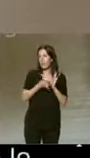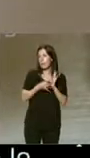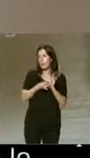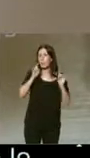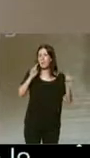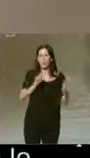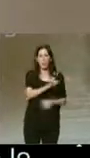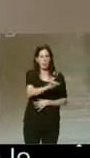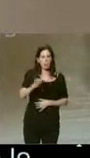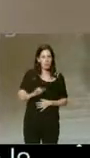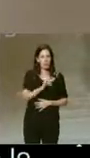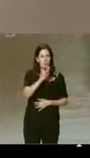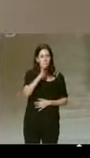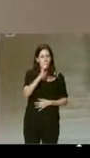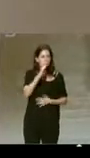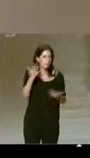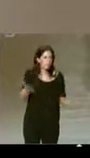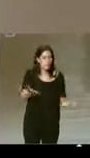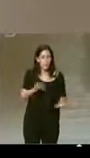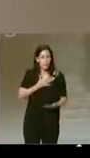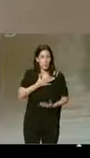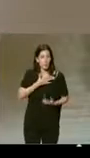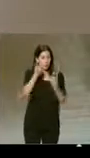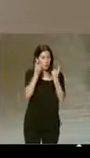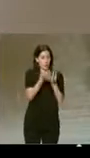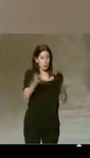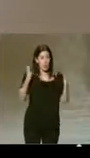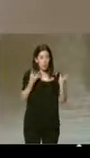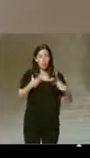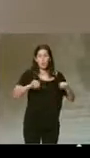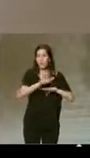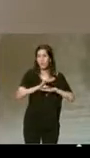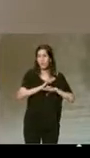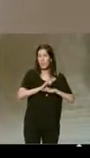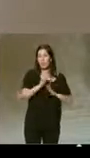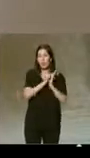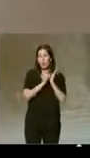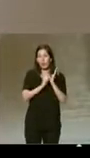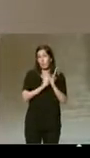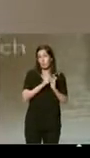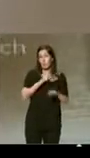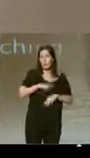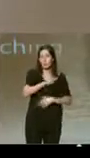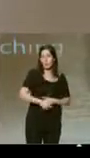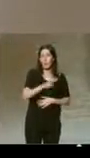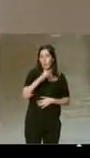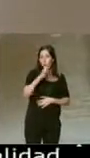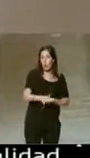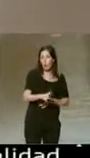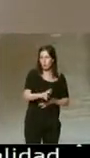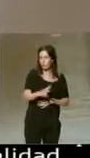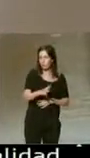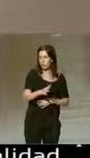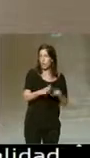you may say, I have a lot of teaching quality, a high teaching quality, because my students finish up their